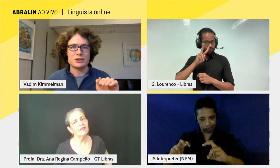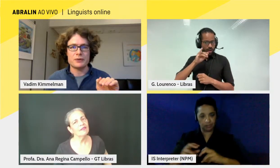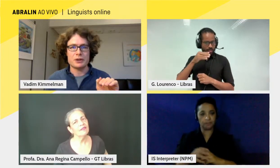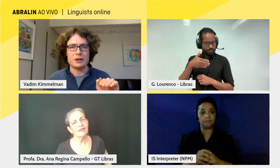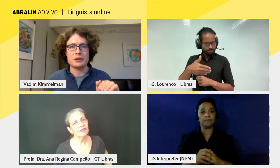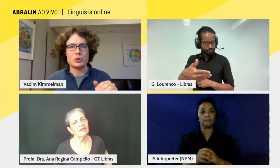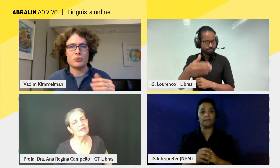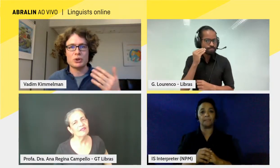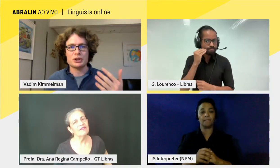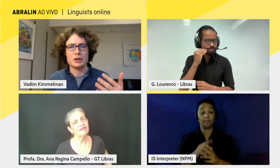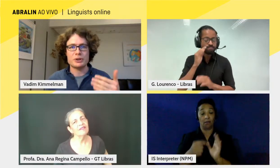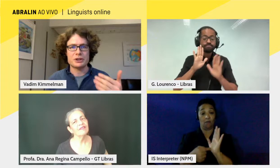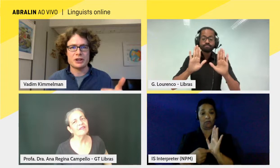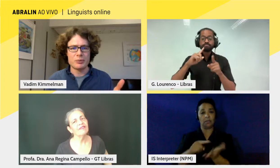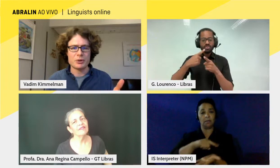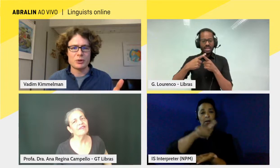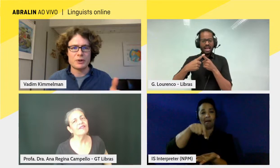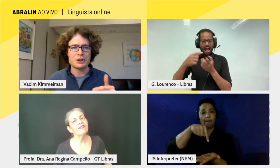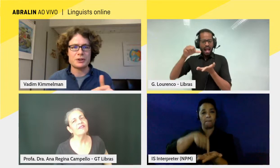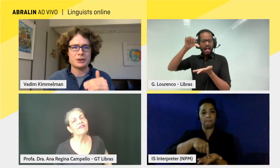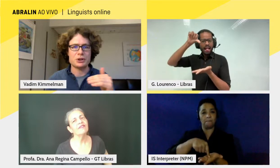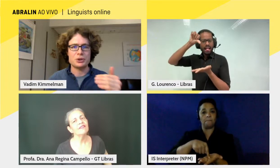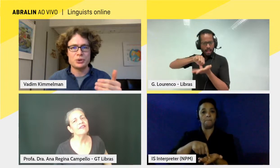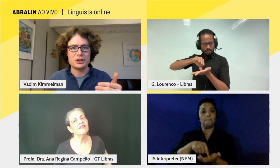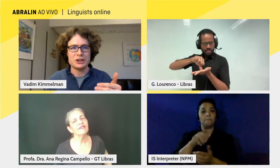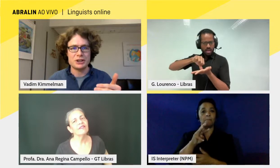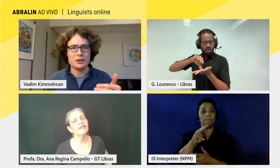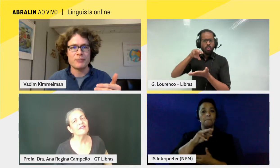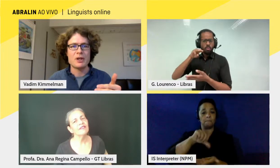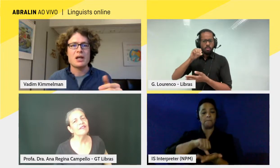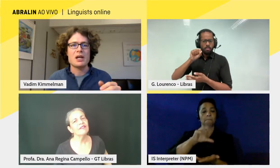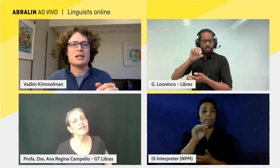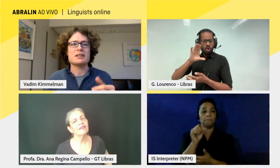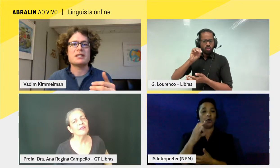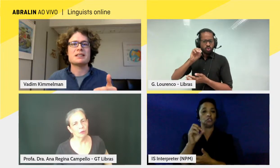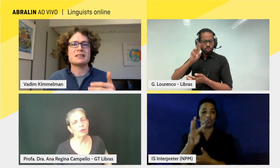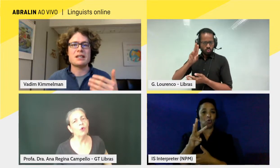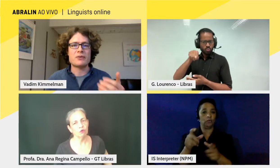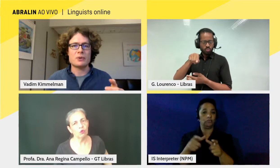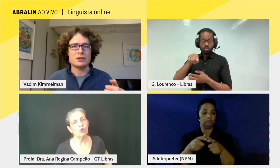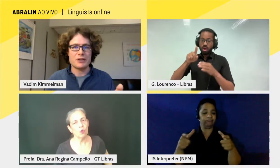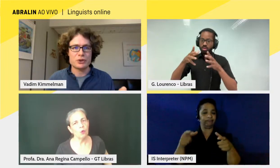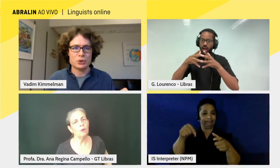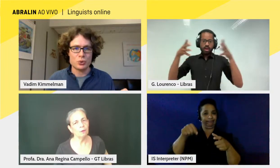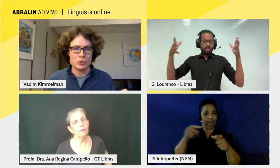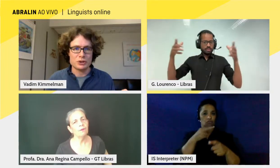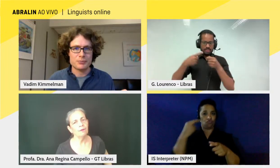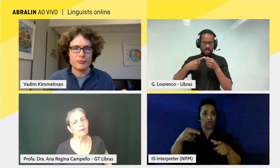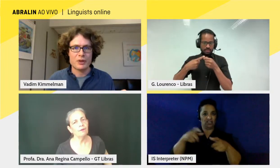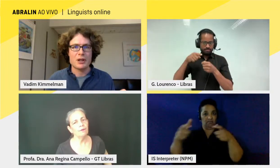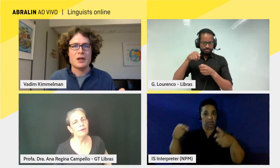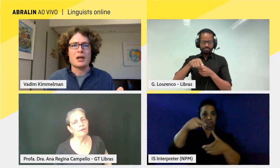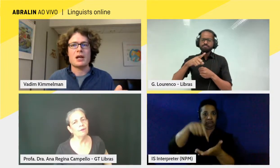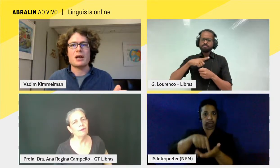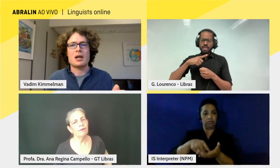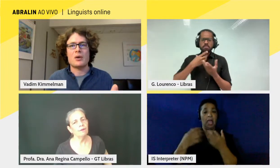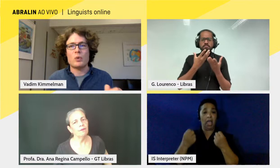Moscow specifically. So Moscow is the capital of Russia and a huge city, and it has several deaf